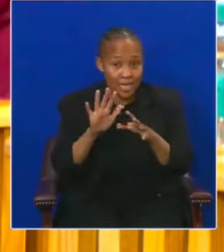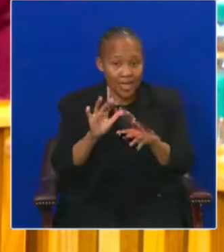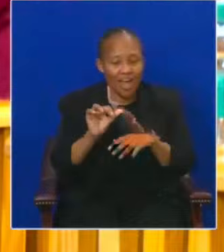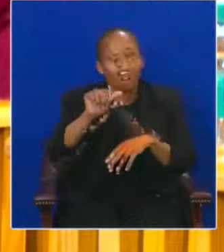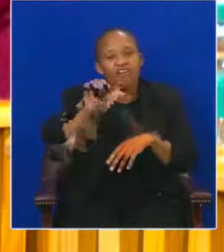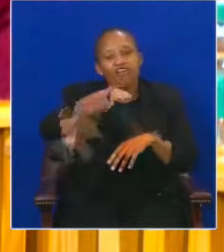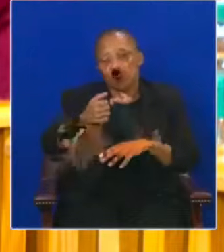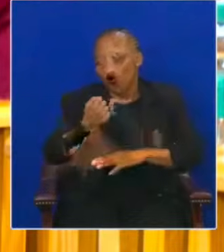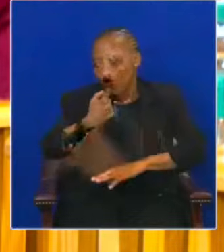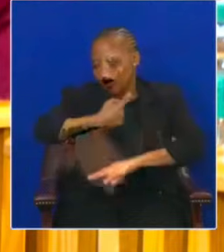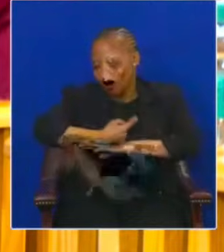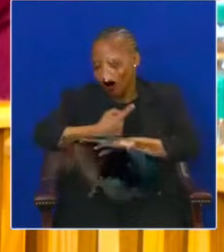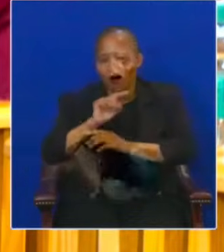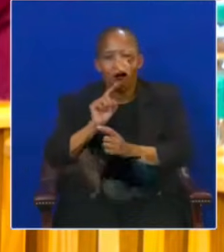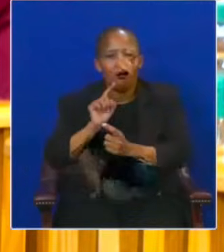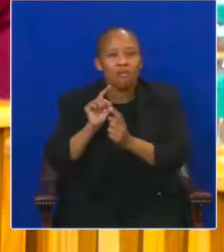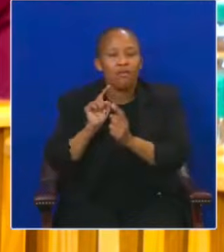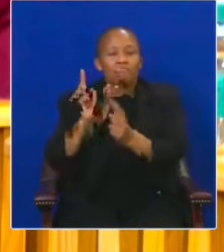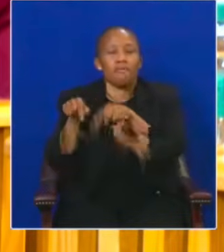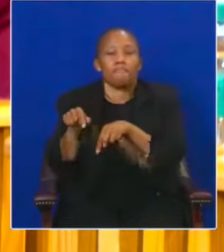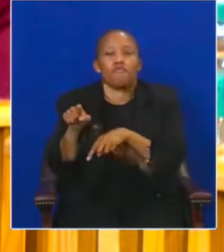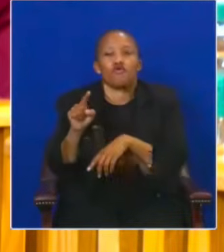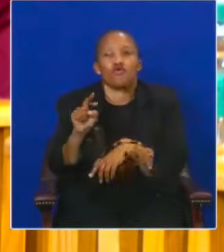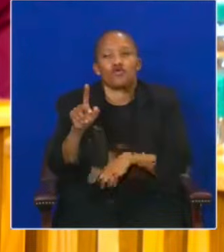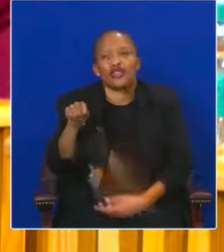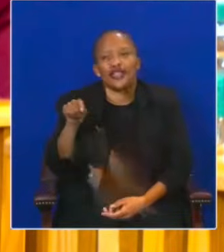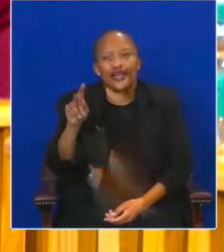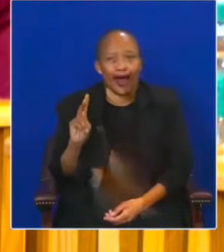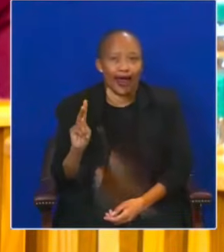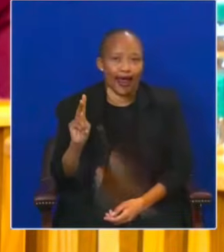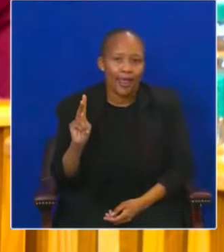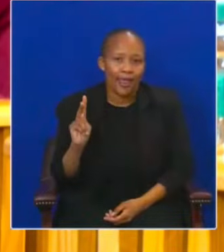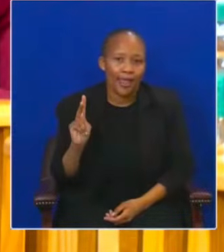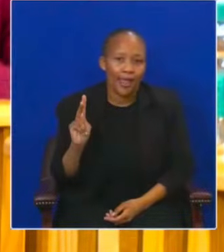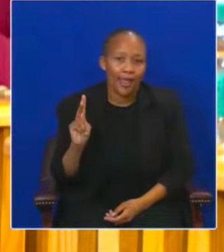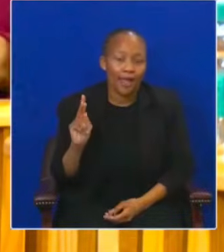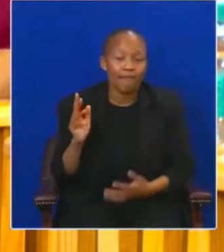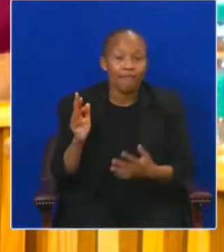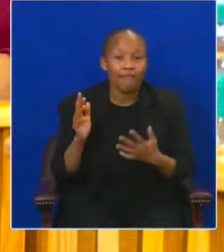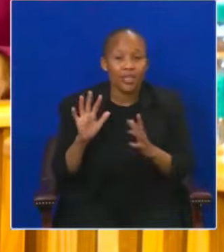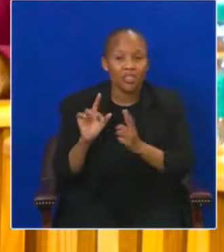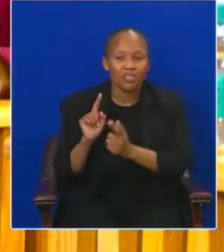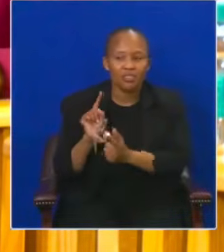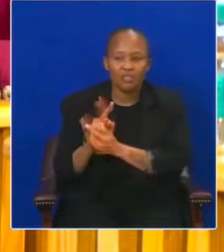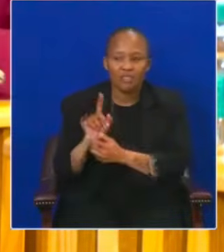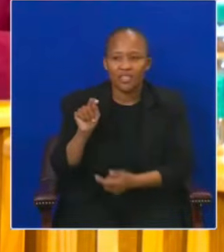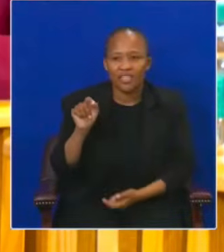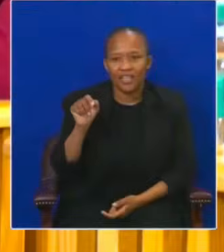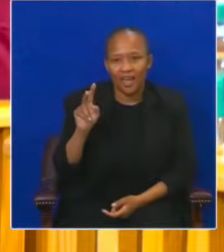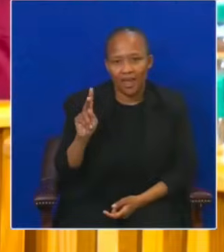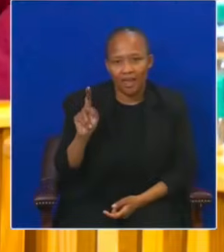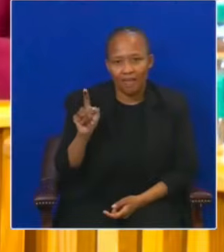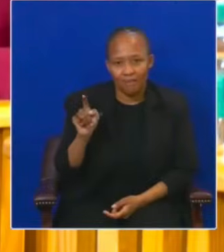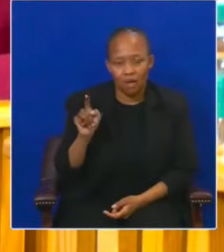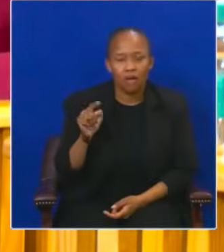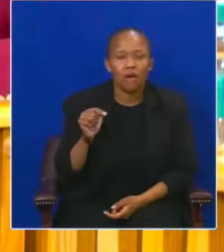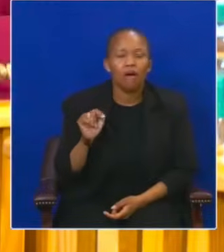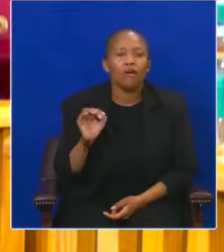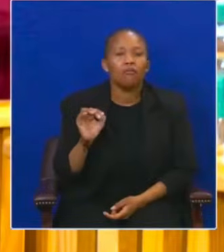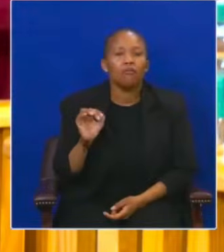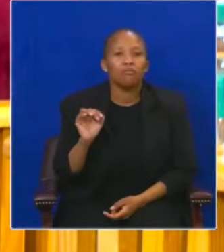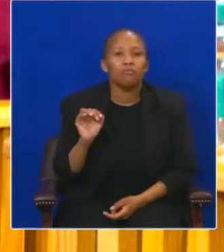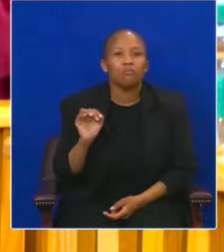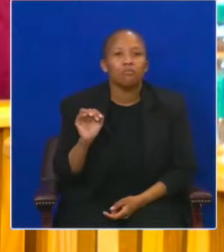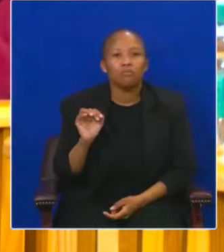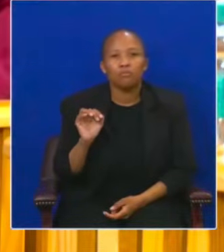Molefe and asked if Mr. Molefe was